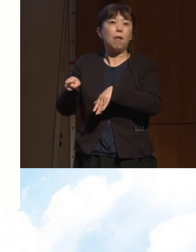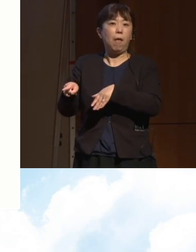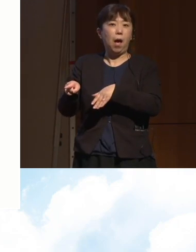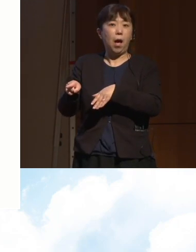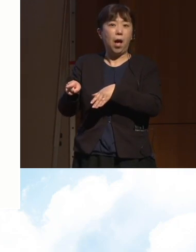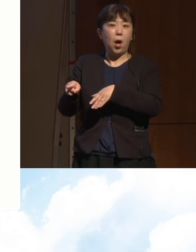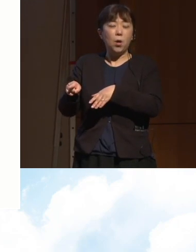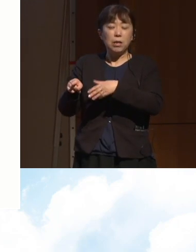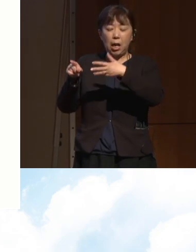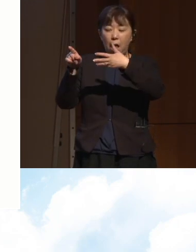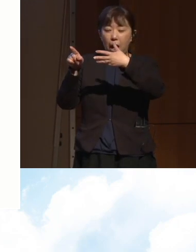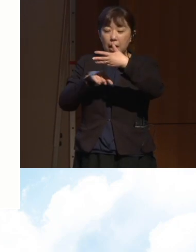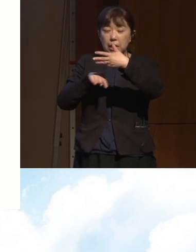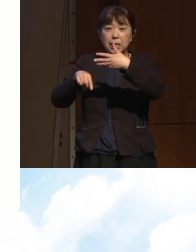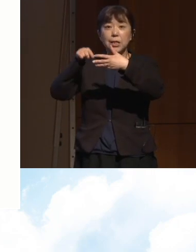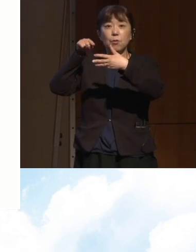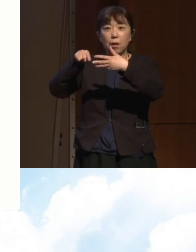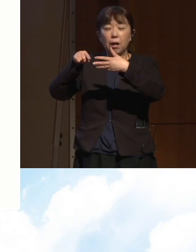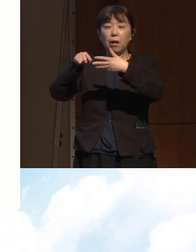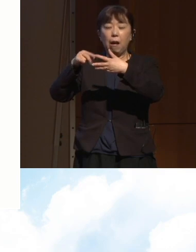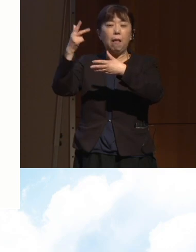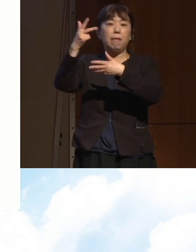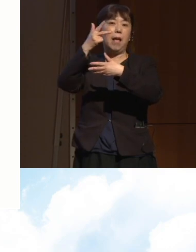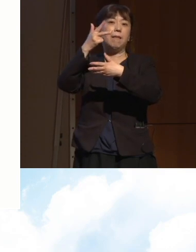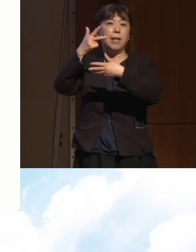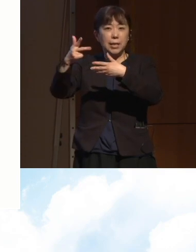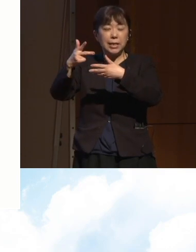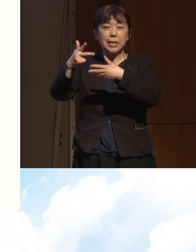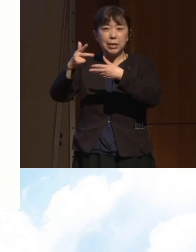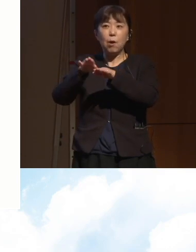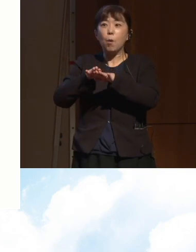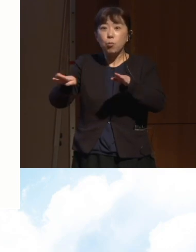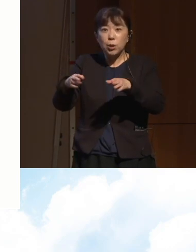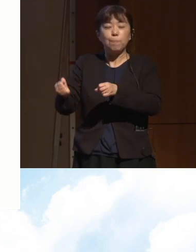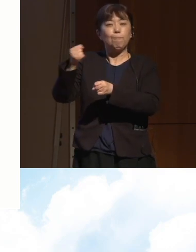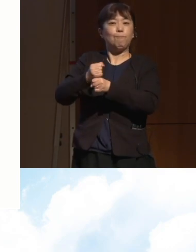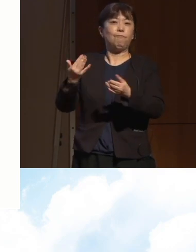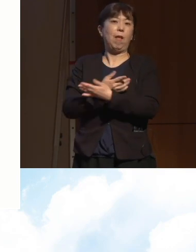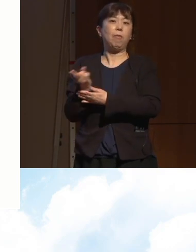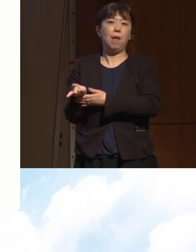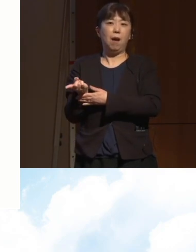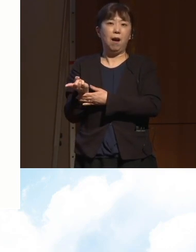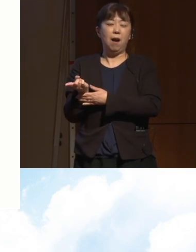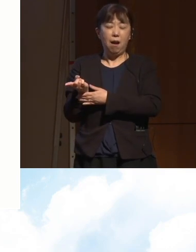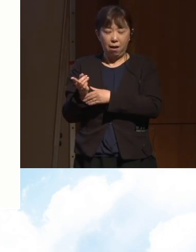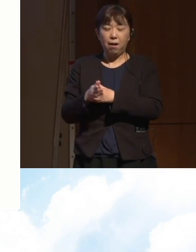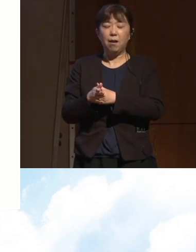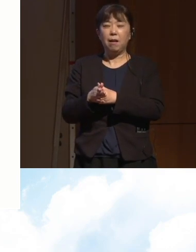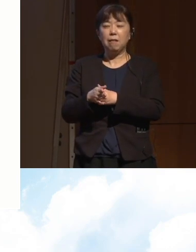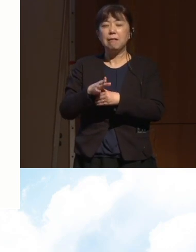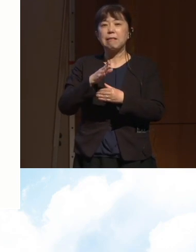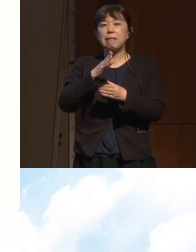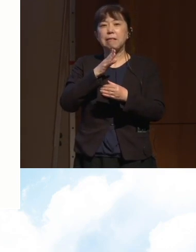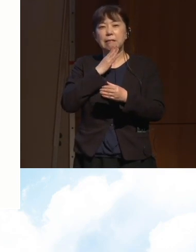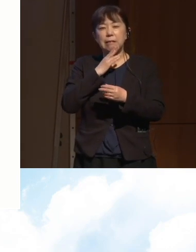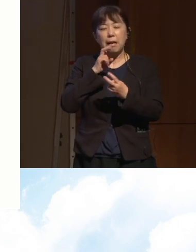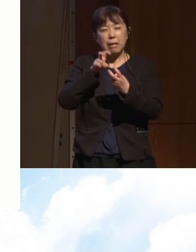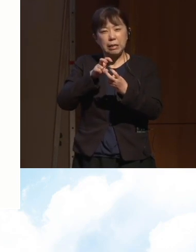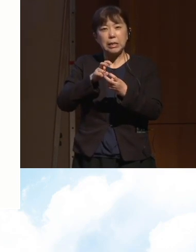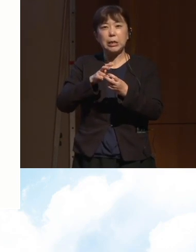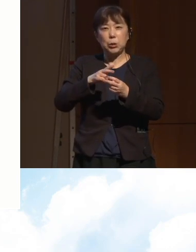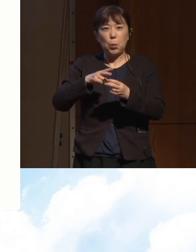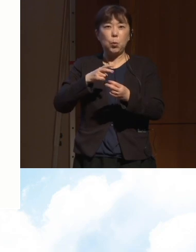mortality ratio. Of course, it wasn't placebo-controlled, and it got a lot of criticism because he didn't do this as a standard clinical